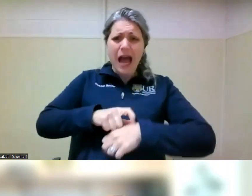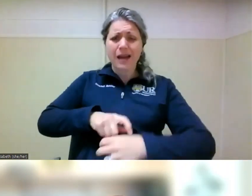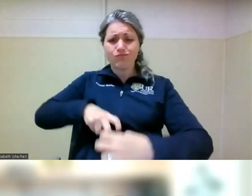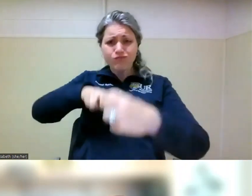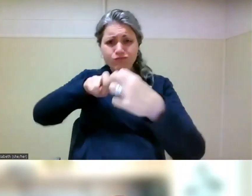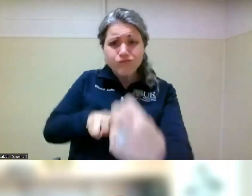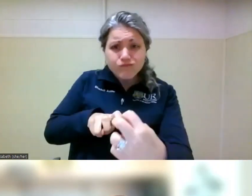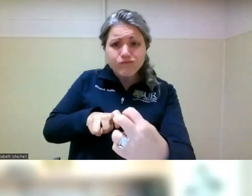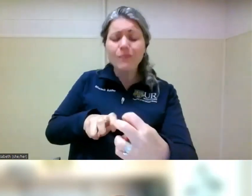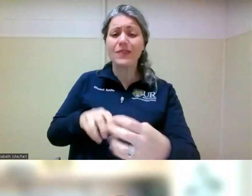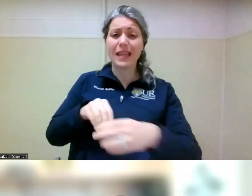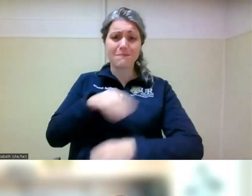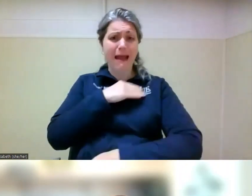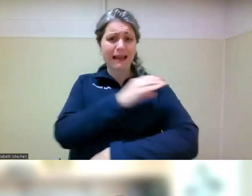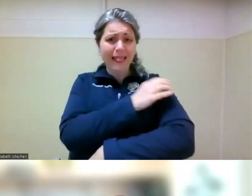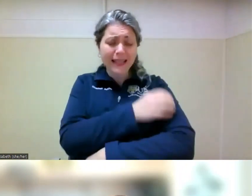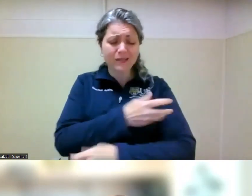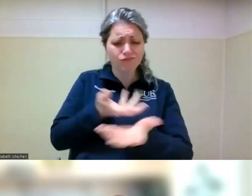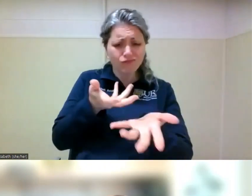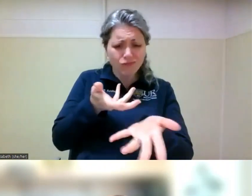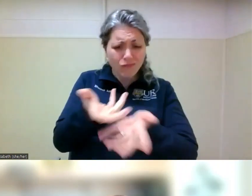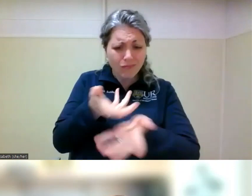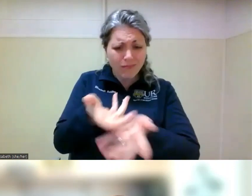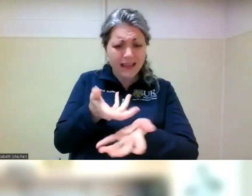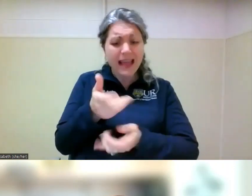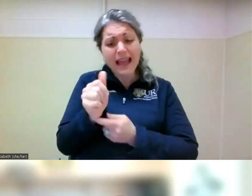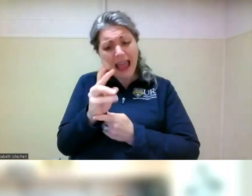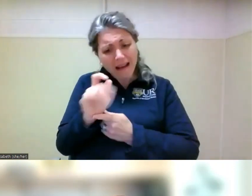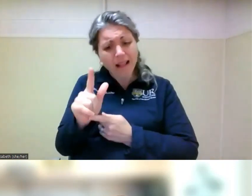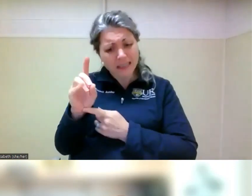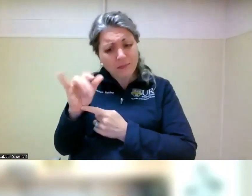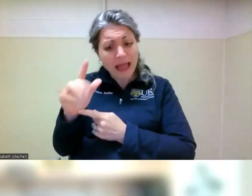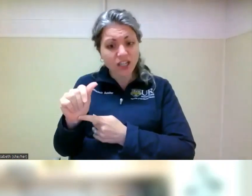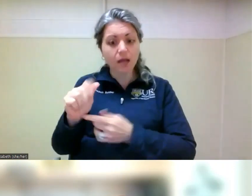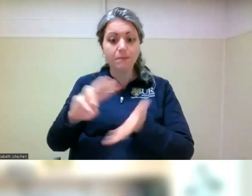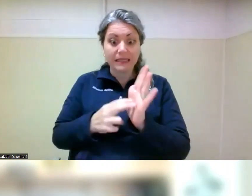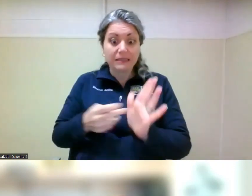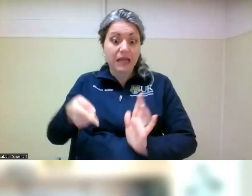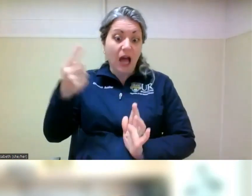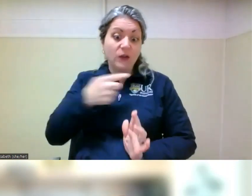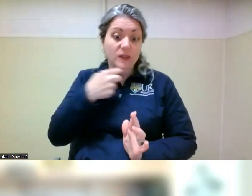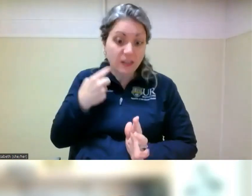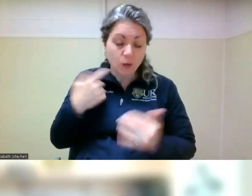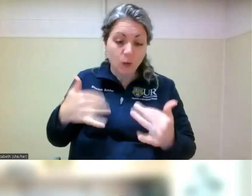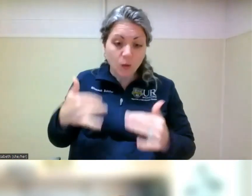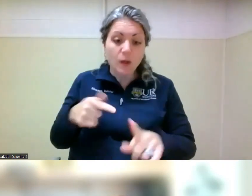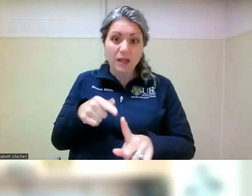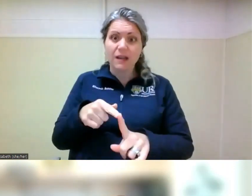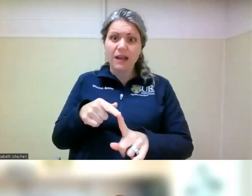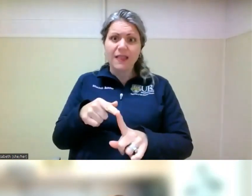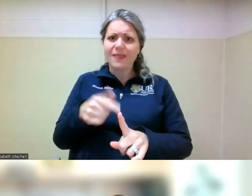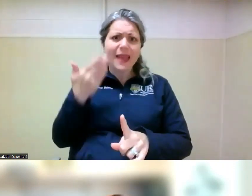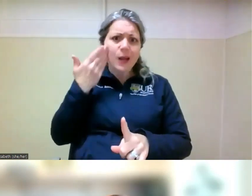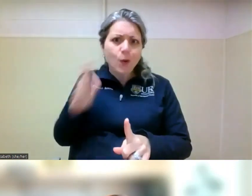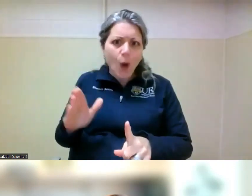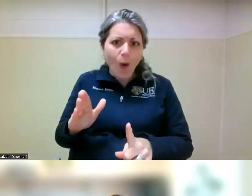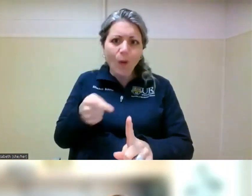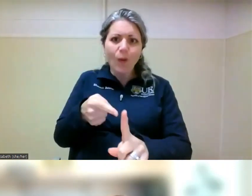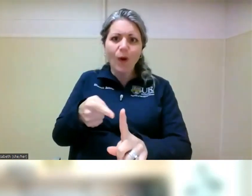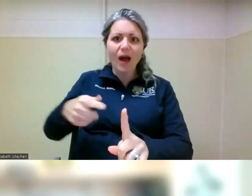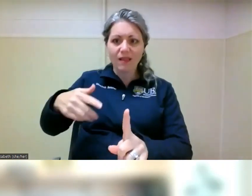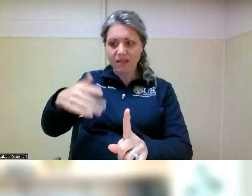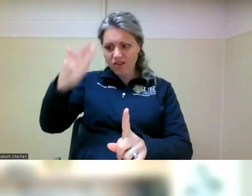dysplasia because I do find that there tends to be a pretty big knowledge gap of